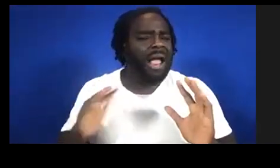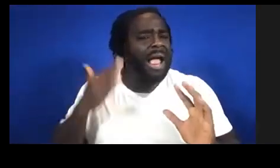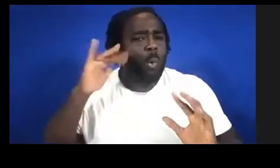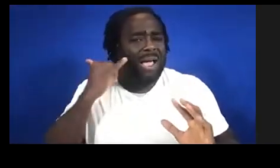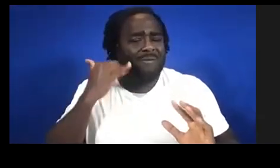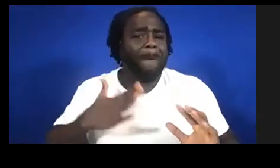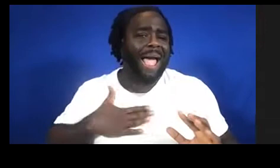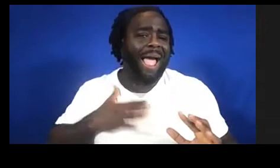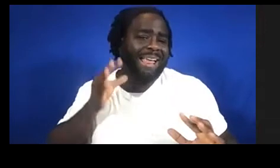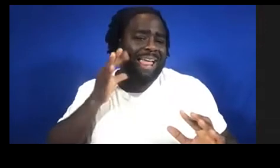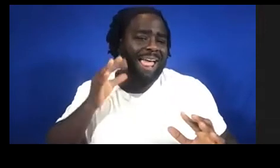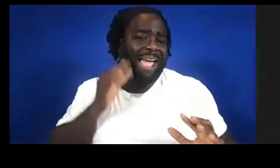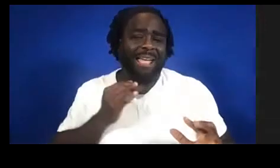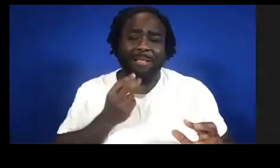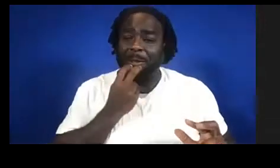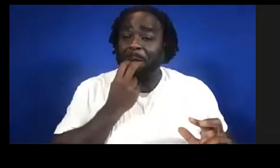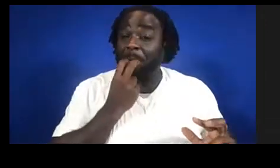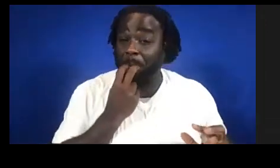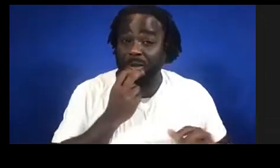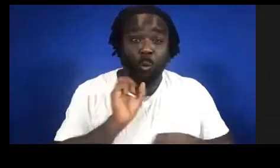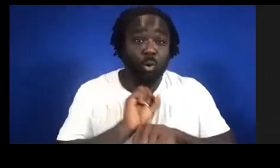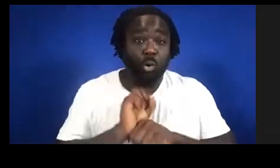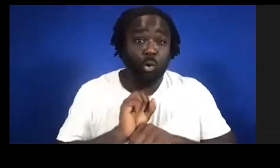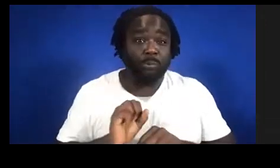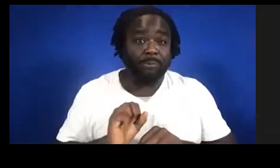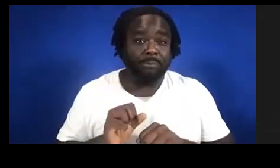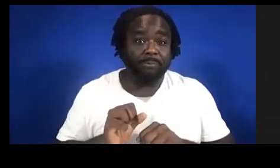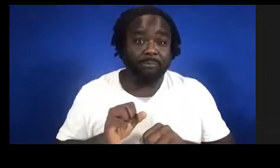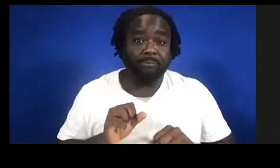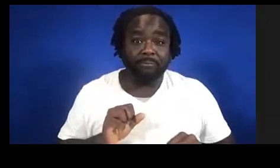the mountain lions, I'm like, that's scary, but I'm thinking,